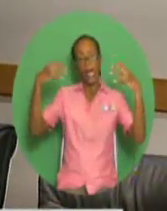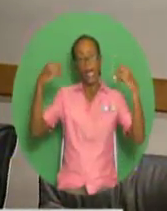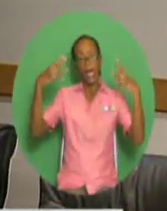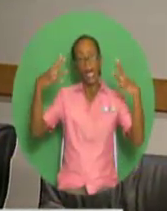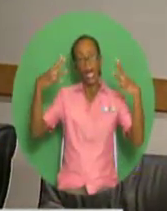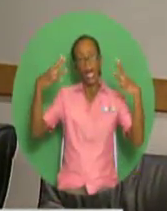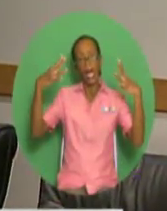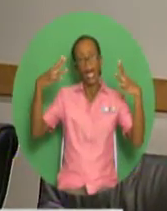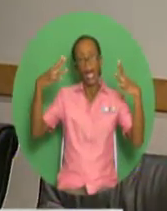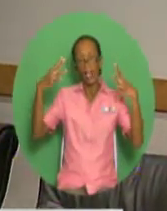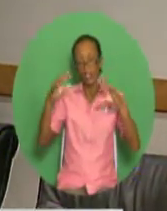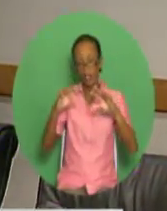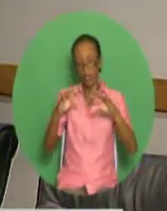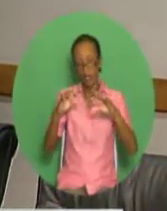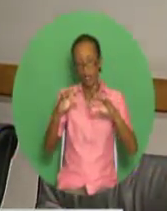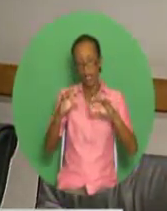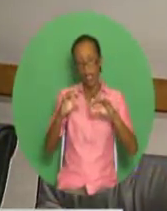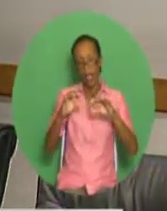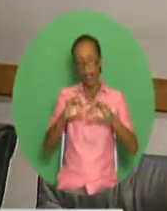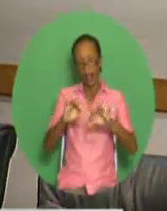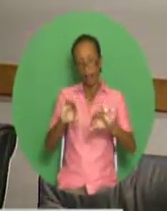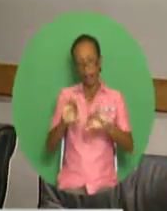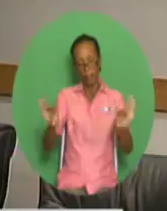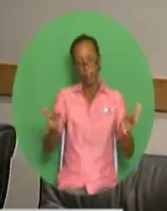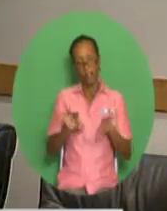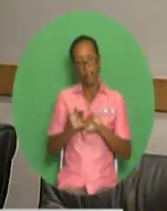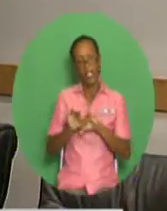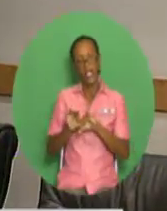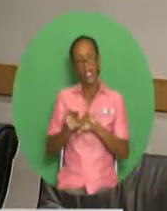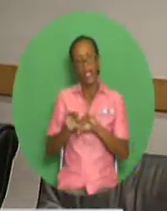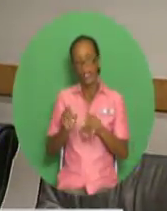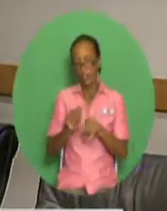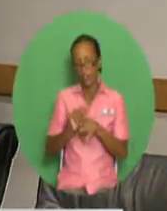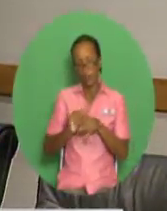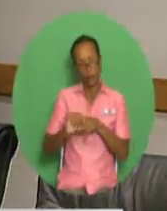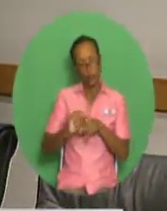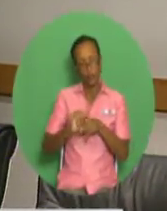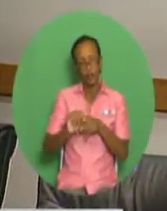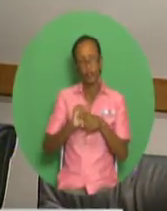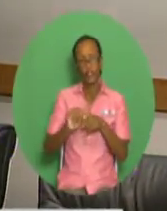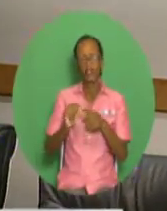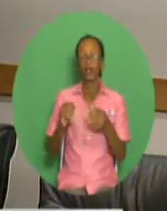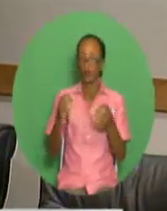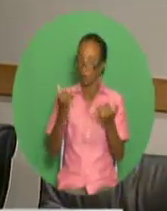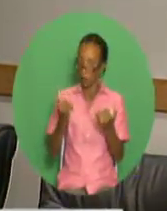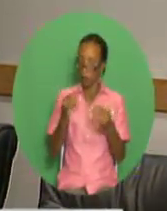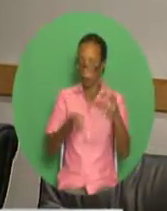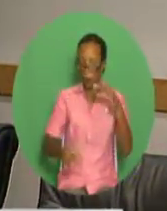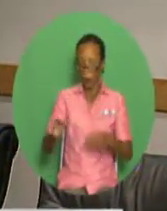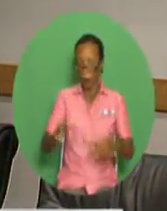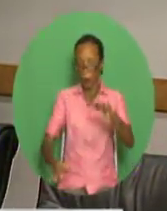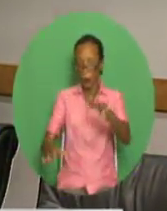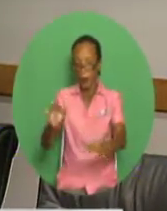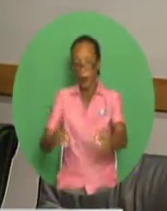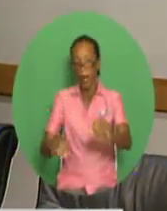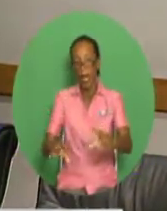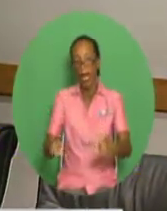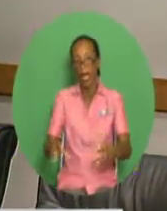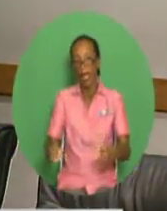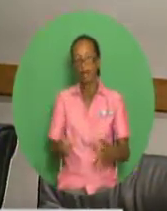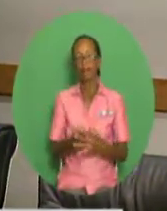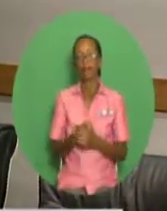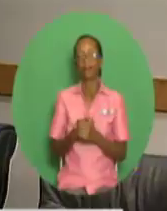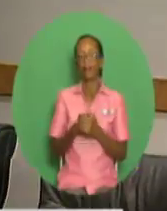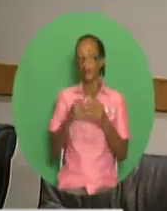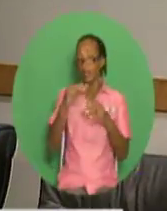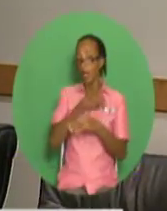the training fields to ease up and utilize and maximize the revenue that you could get. So we started that process. The Member